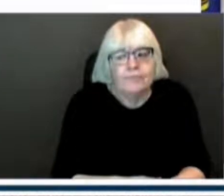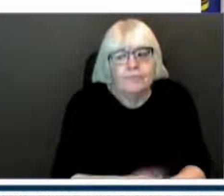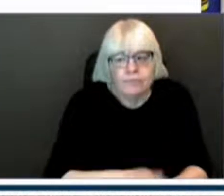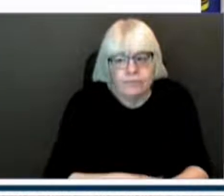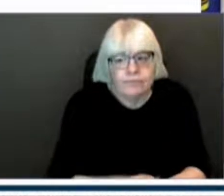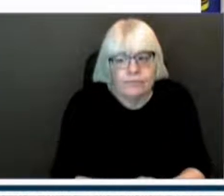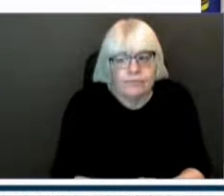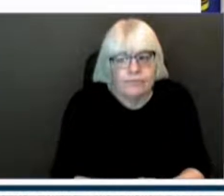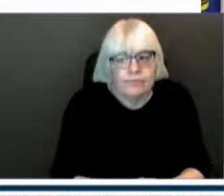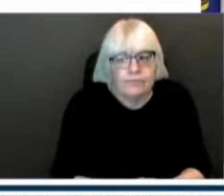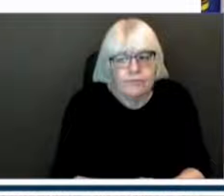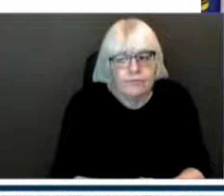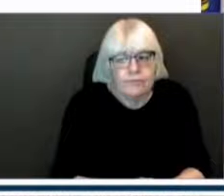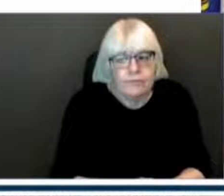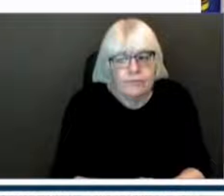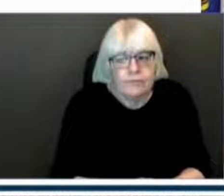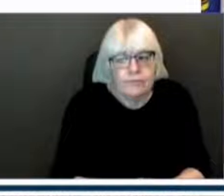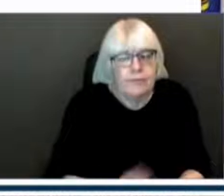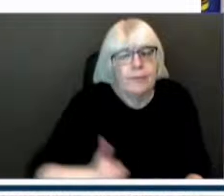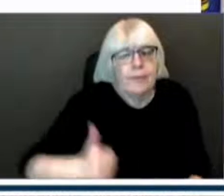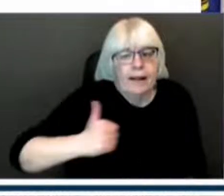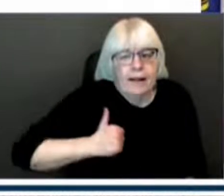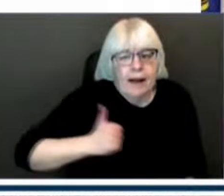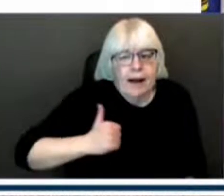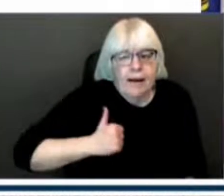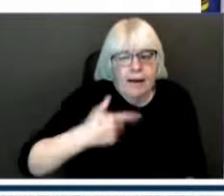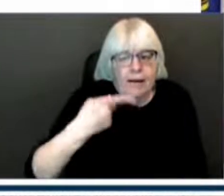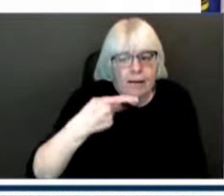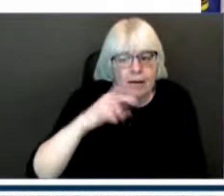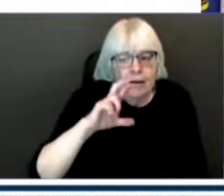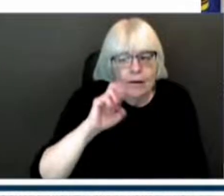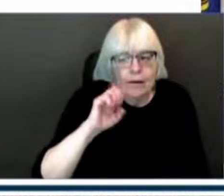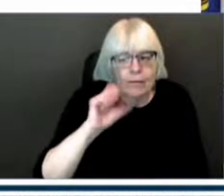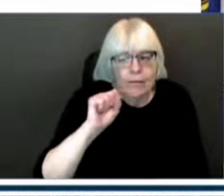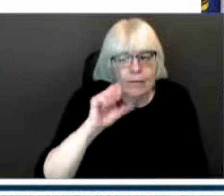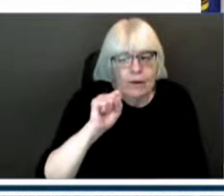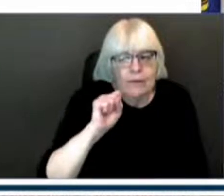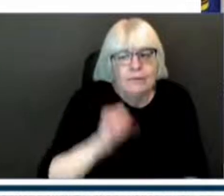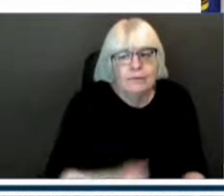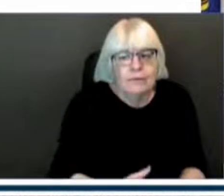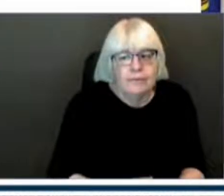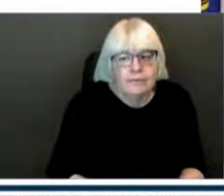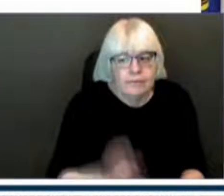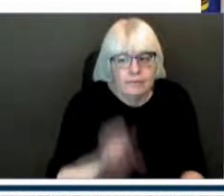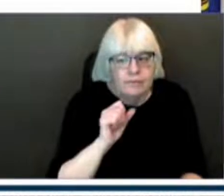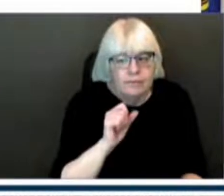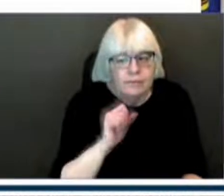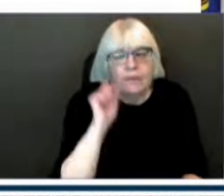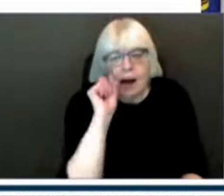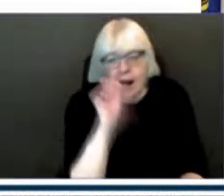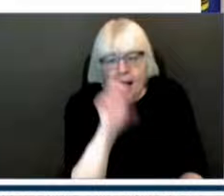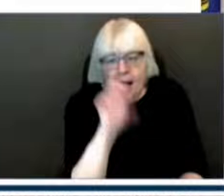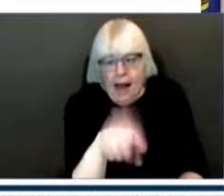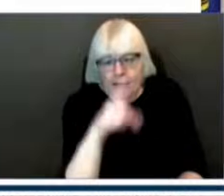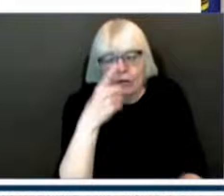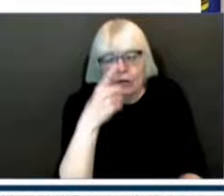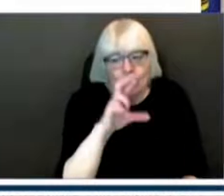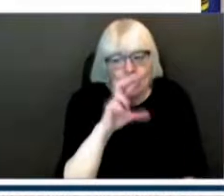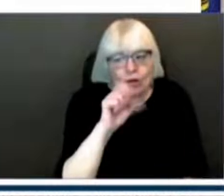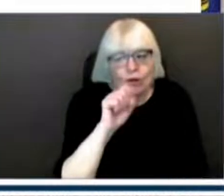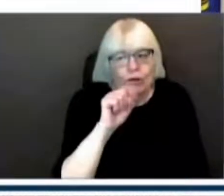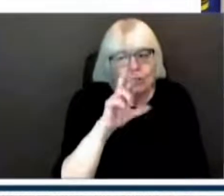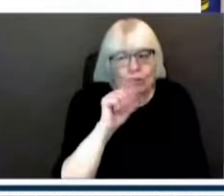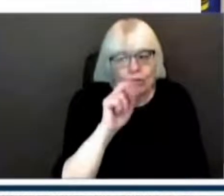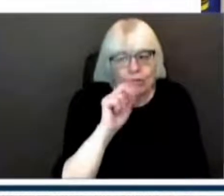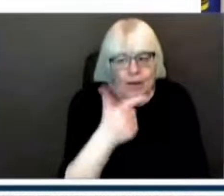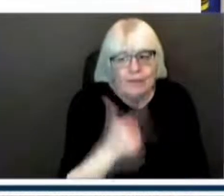Keith. Good afternoon, Dr. Strang. I realize that this approach that you've announced today is probably in keeping